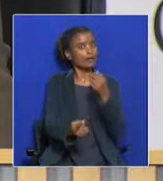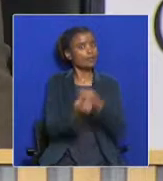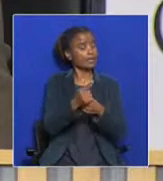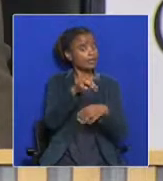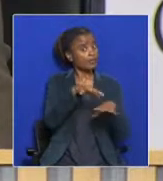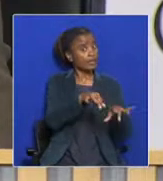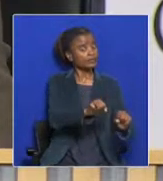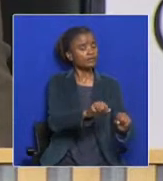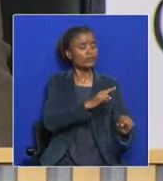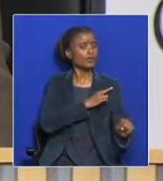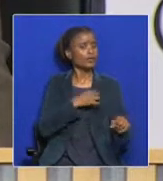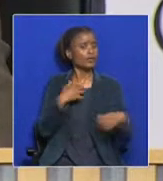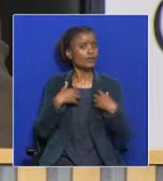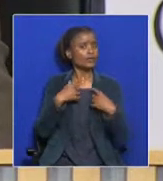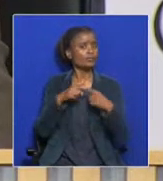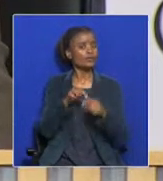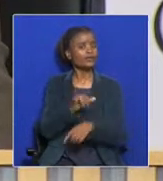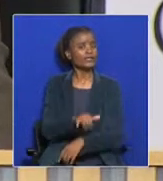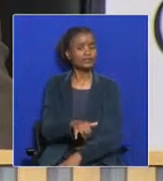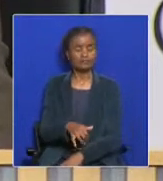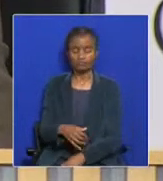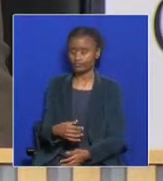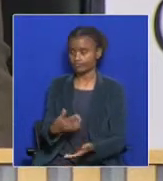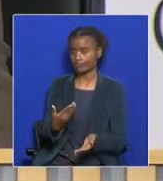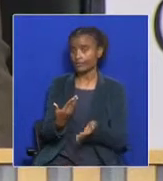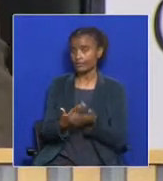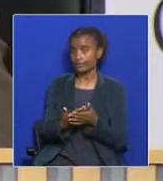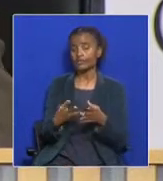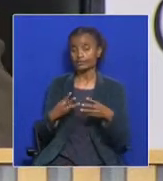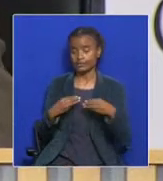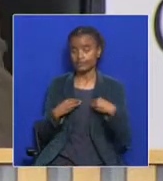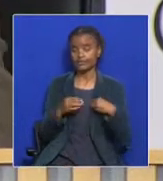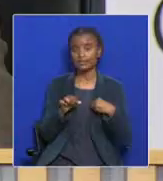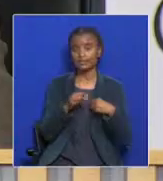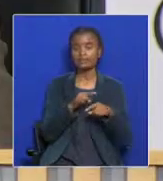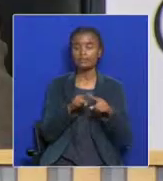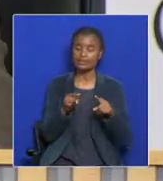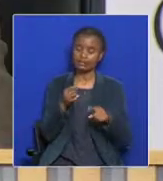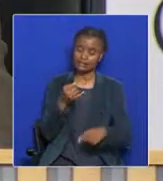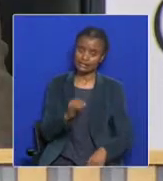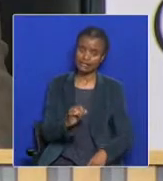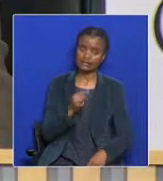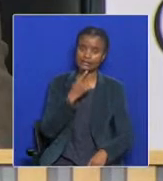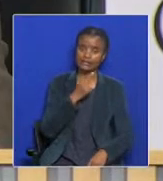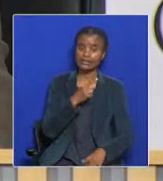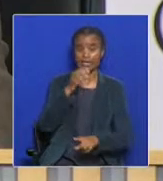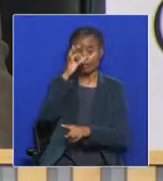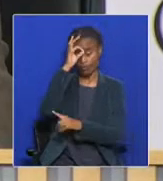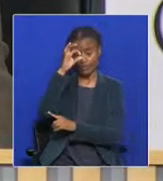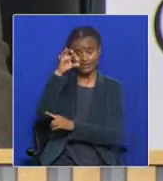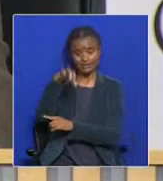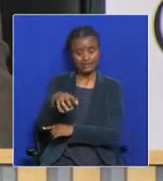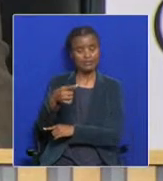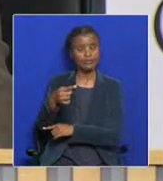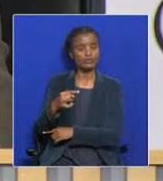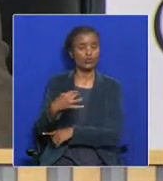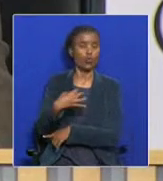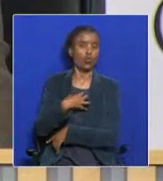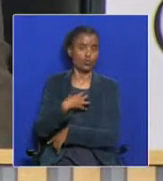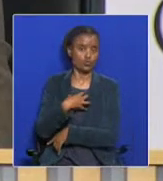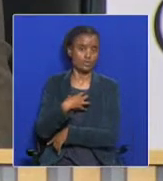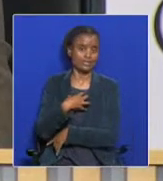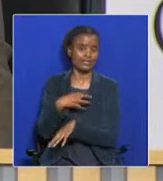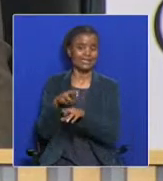I can accept that, but I still maintain, Commissioner, that the station has to cater for their own area, policing